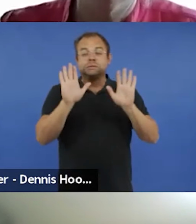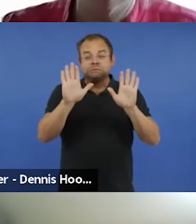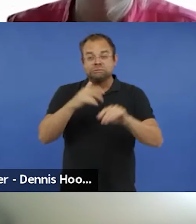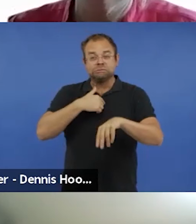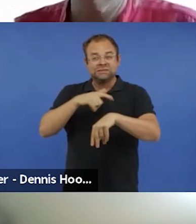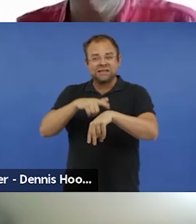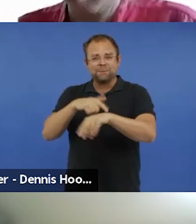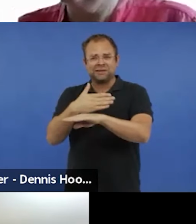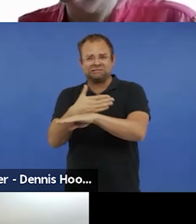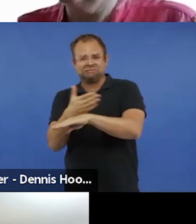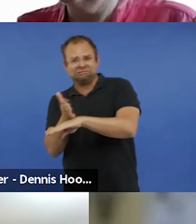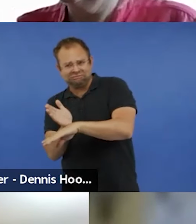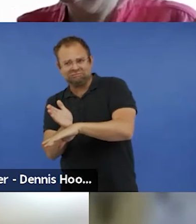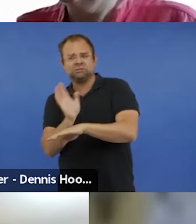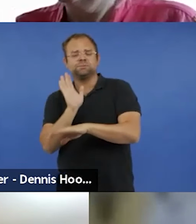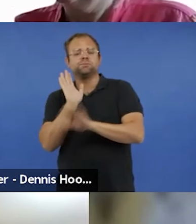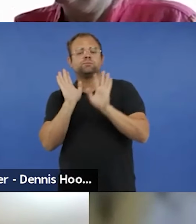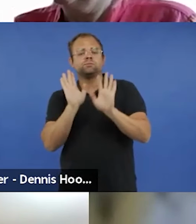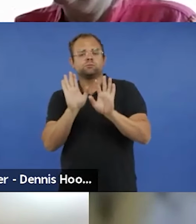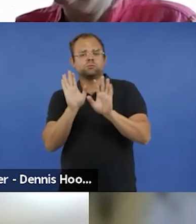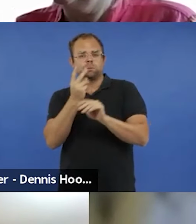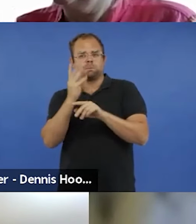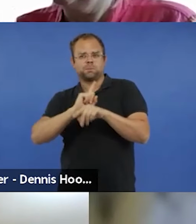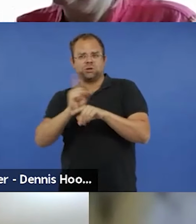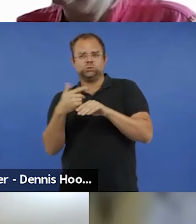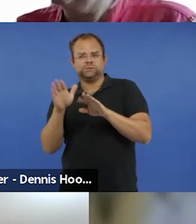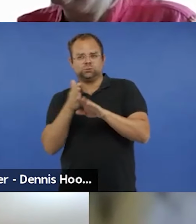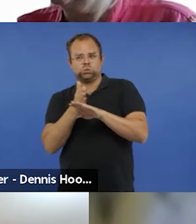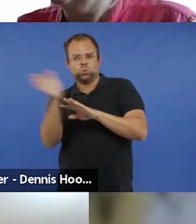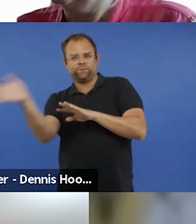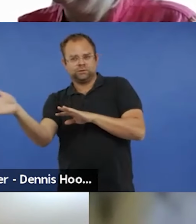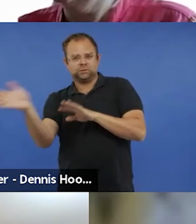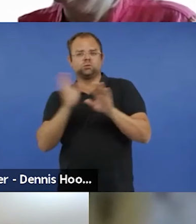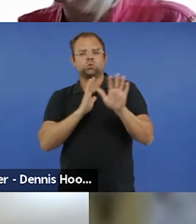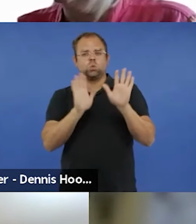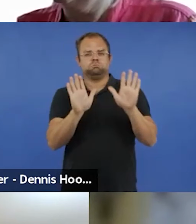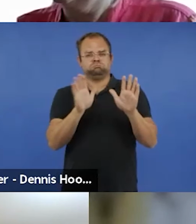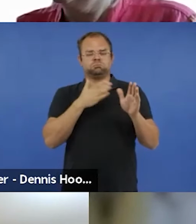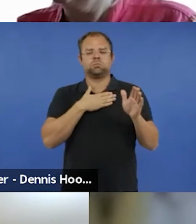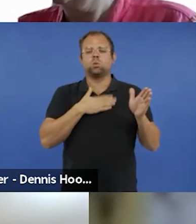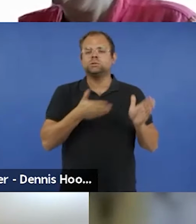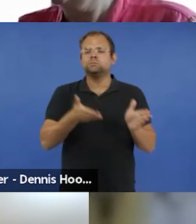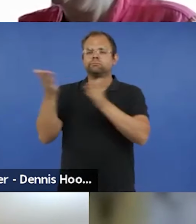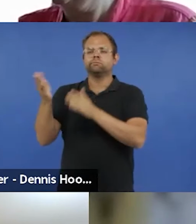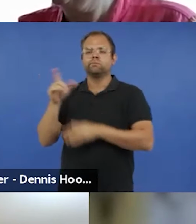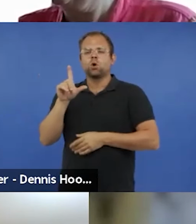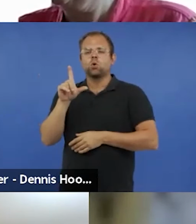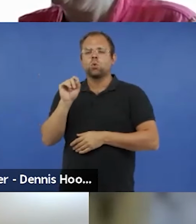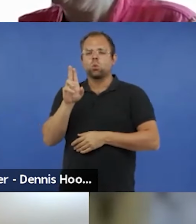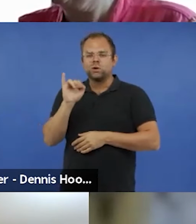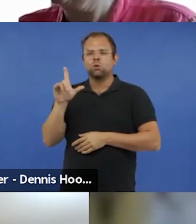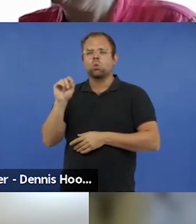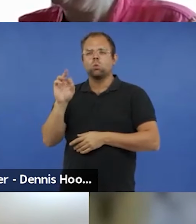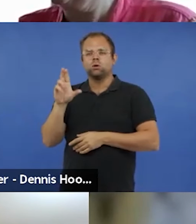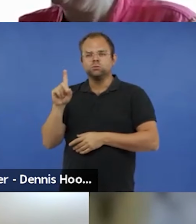Louie Lord Nelson. She's going to talk to us about the white paper process, where we really hope to be able to capture the insights, the